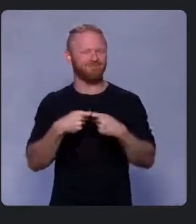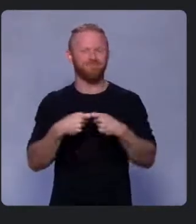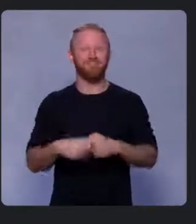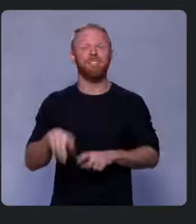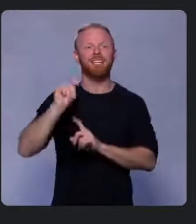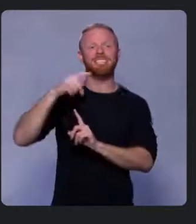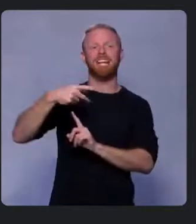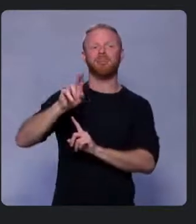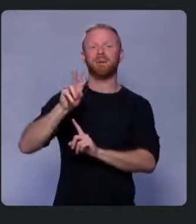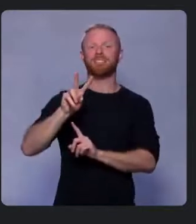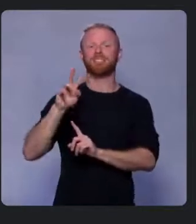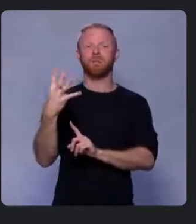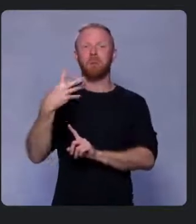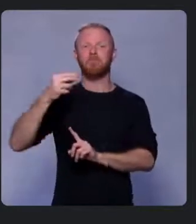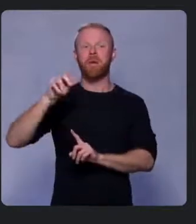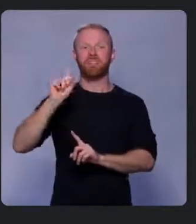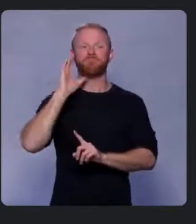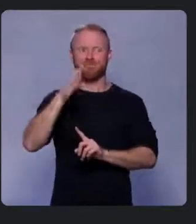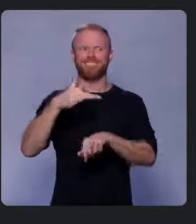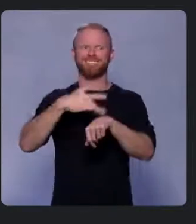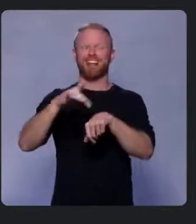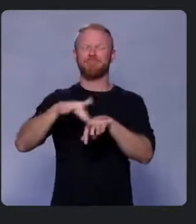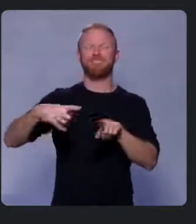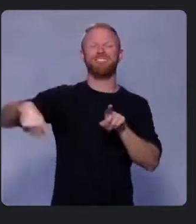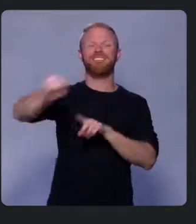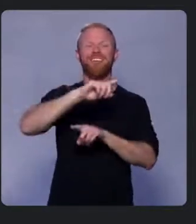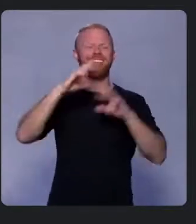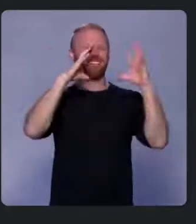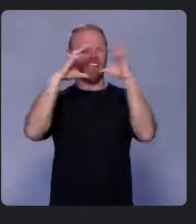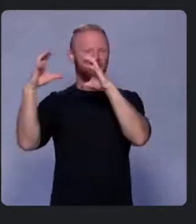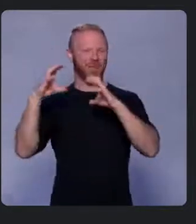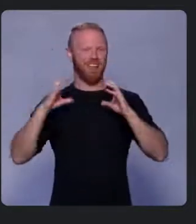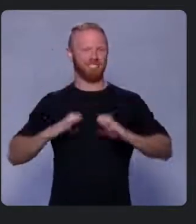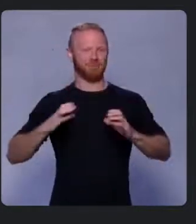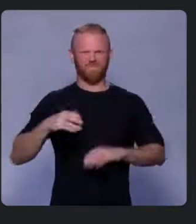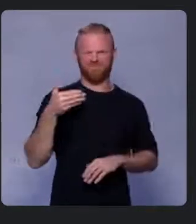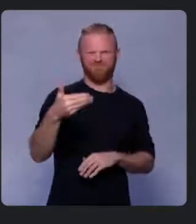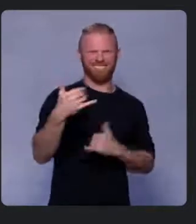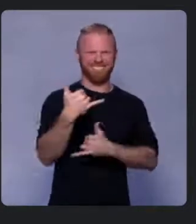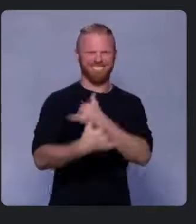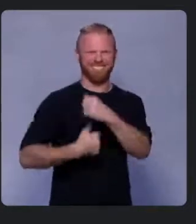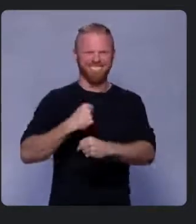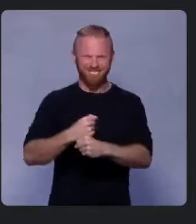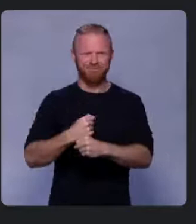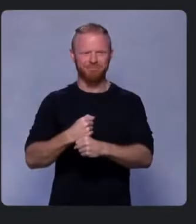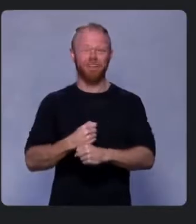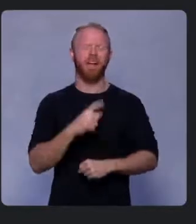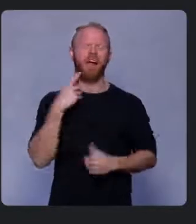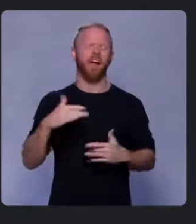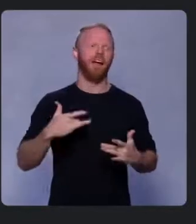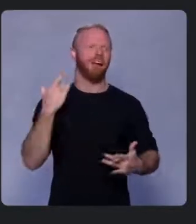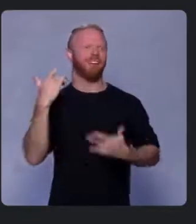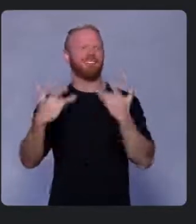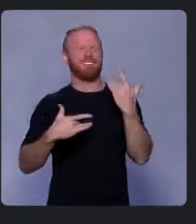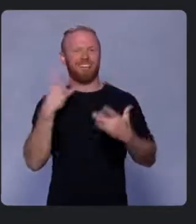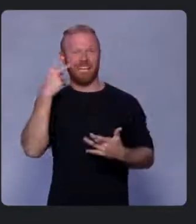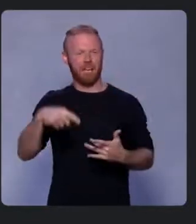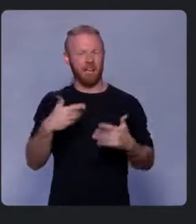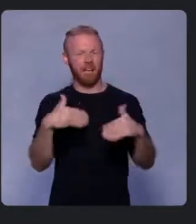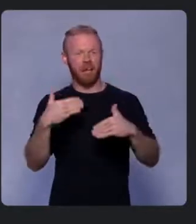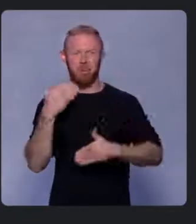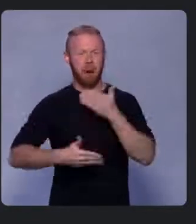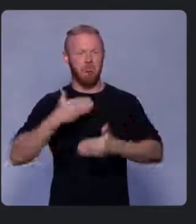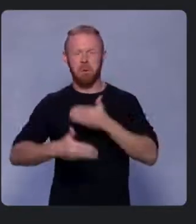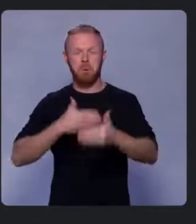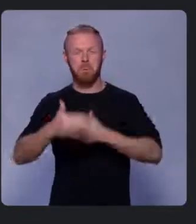v4 pods will be available to our cloud customers later this year. It's tremendously exciting to see this pace